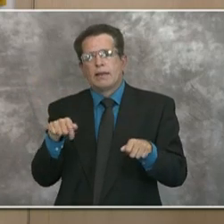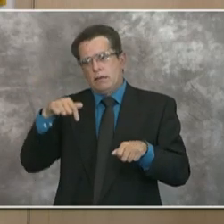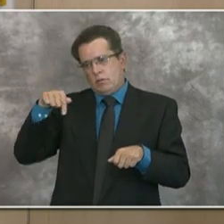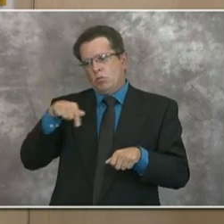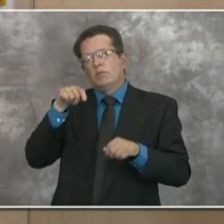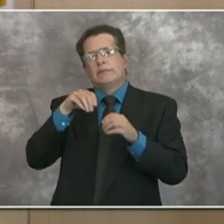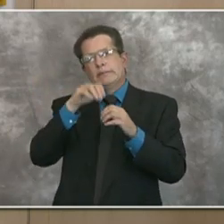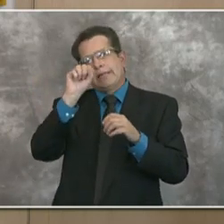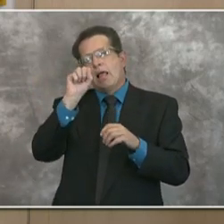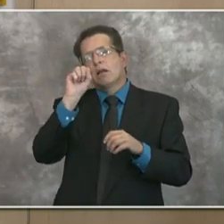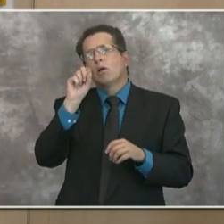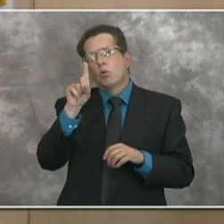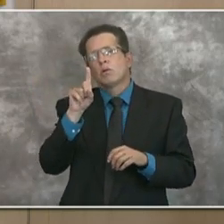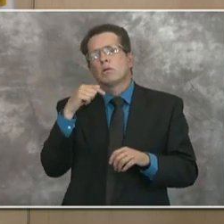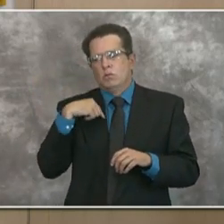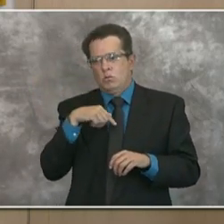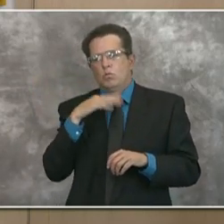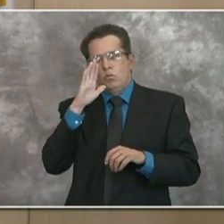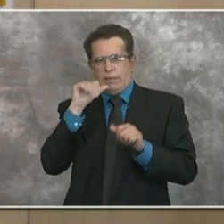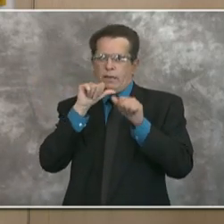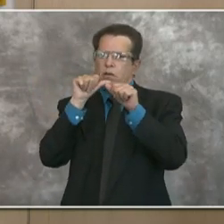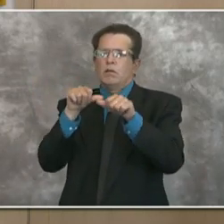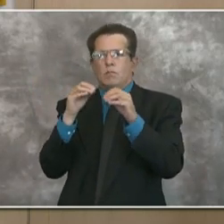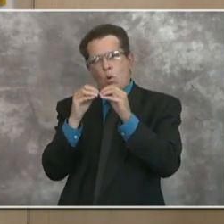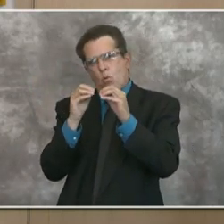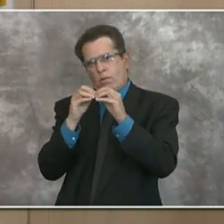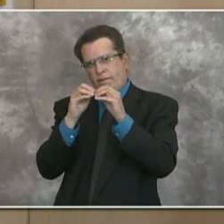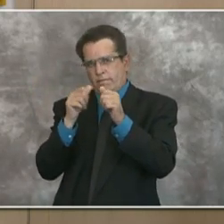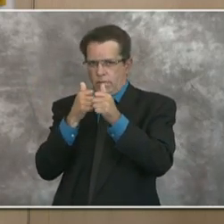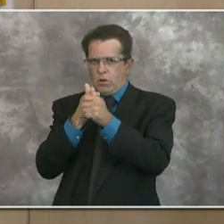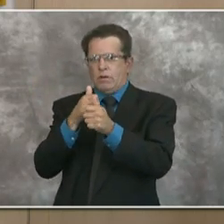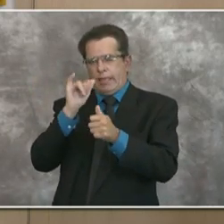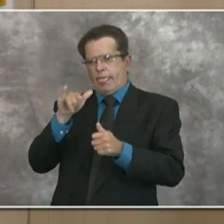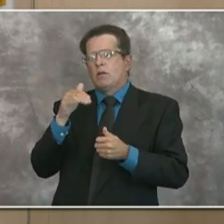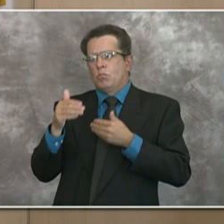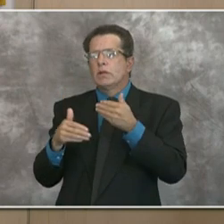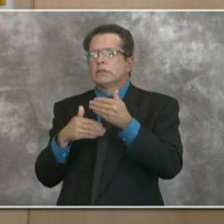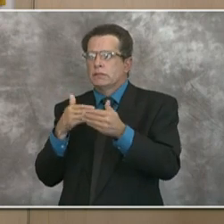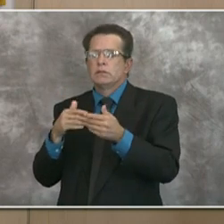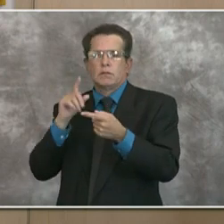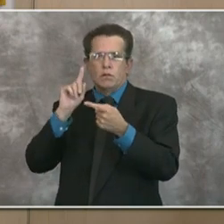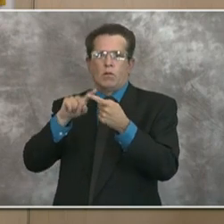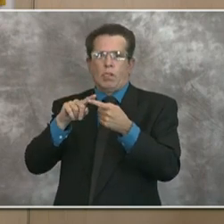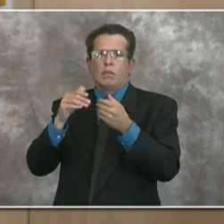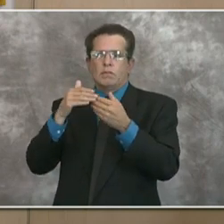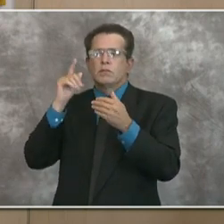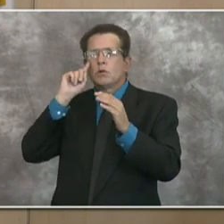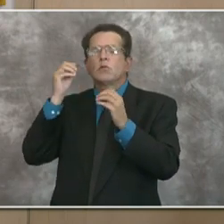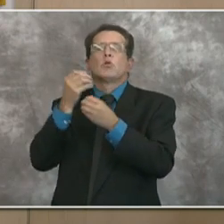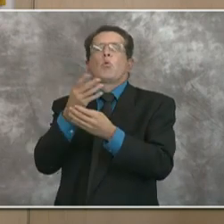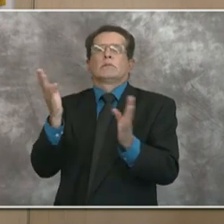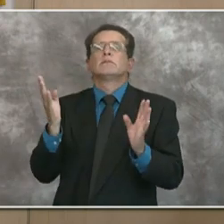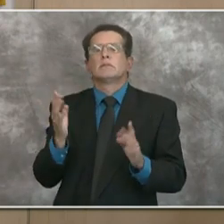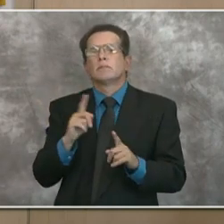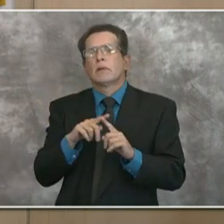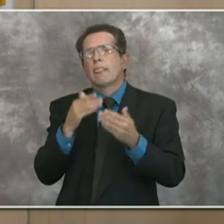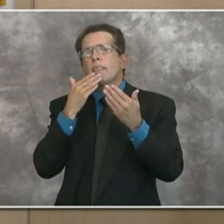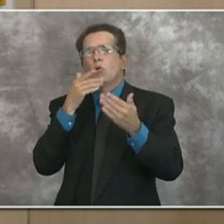San Diego, and we will continue with that process until further notice. Thank you.